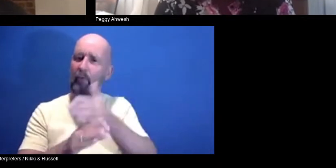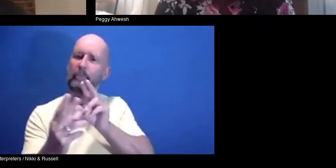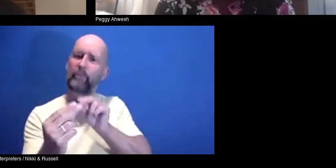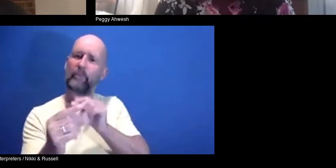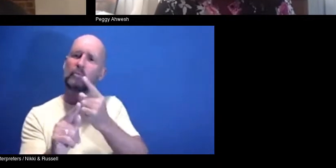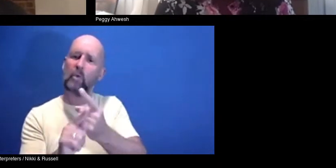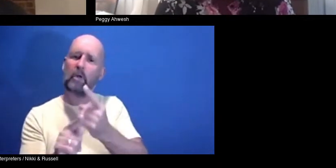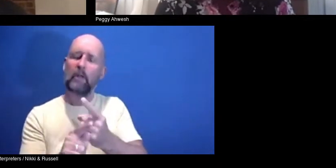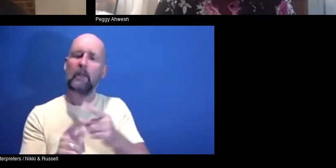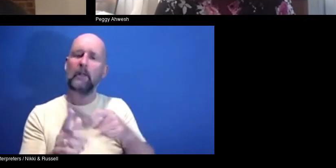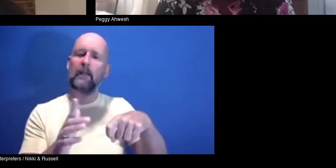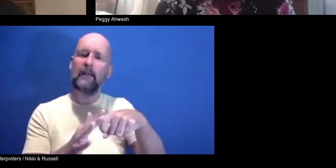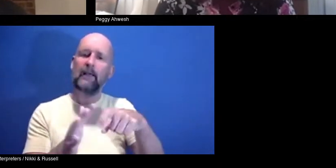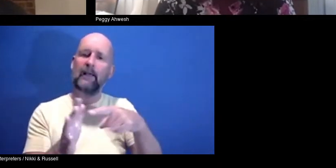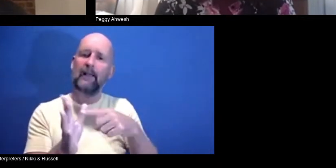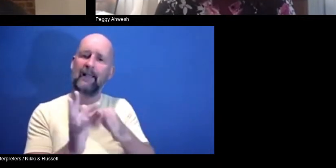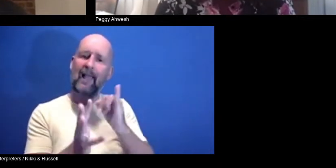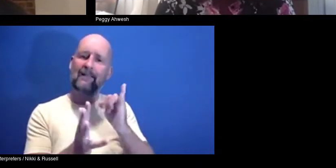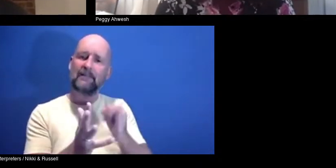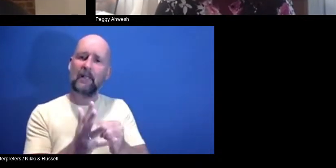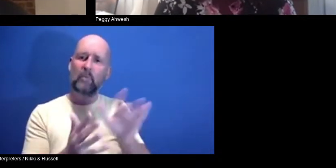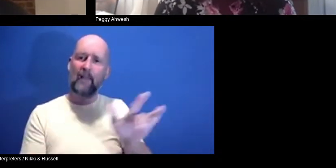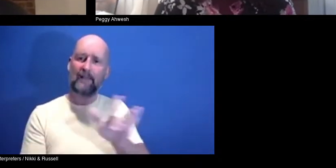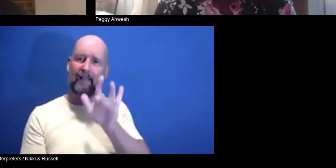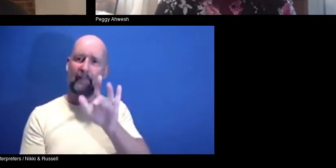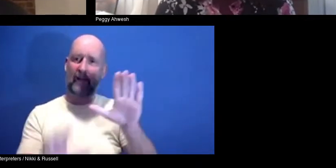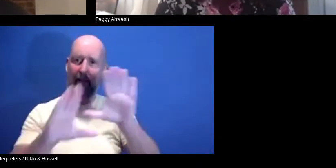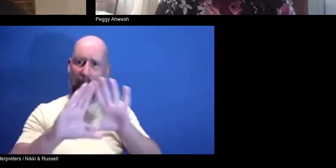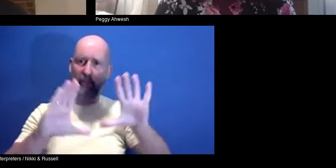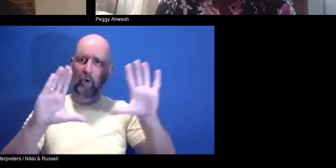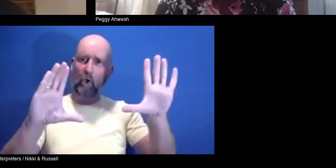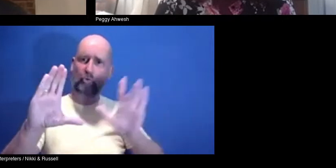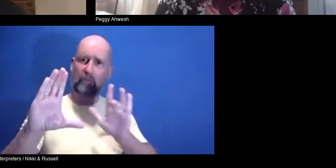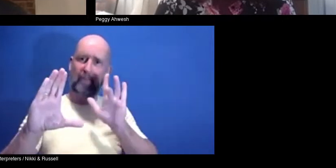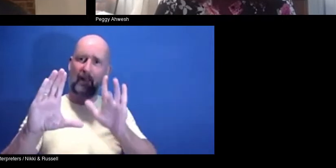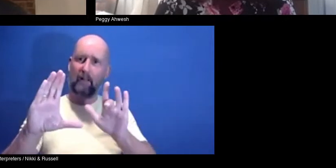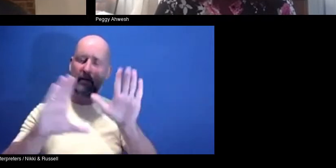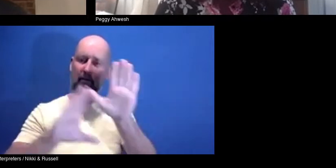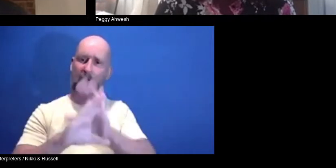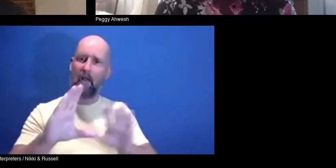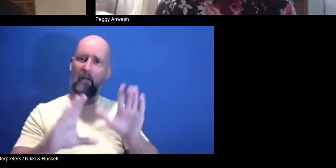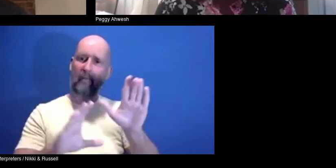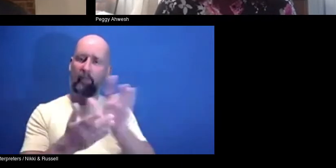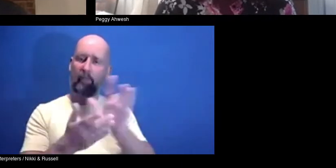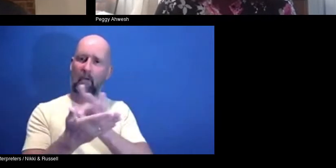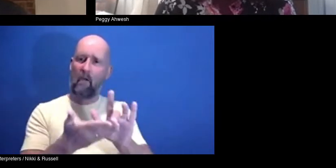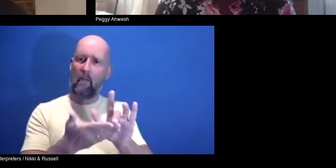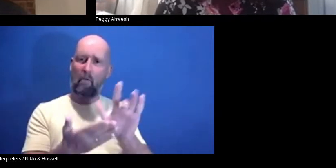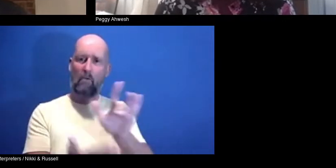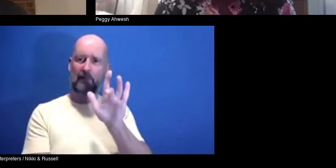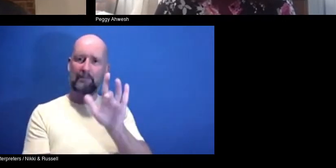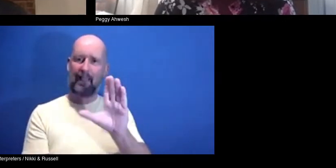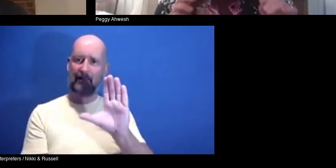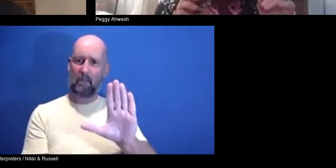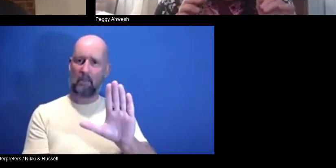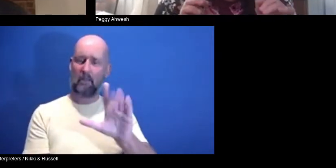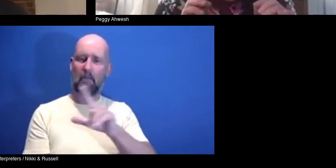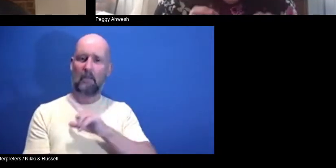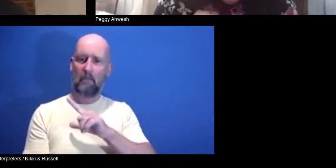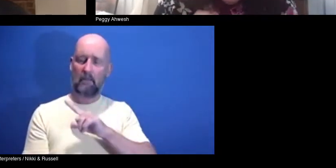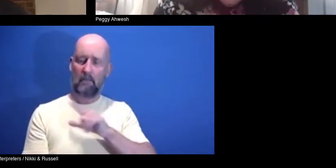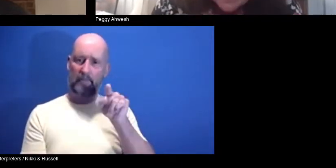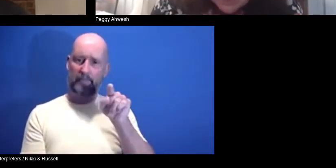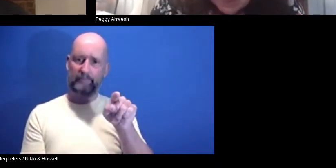Kansas as the heartland, as the middle of the country, just became this hollow center. And the dumping of